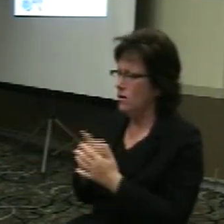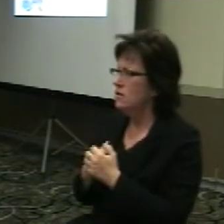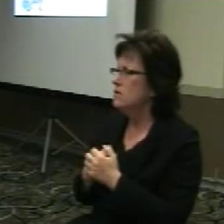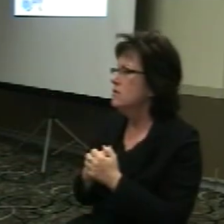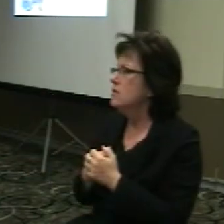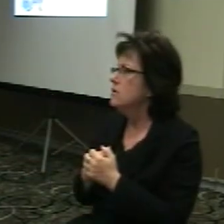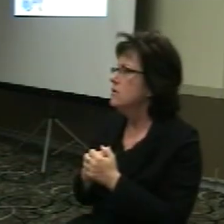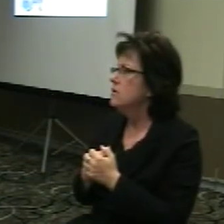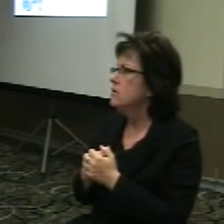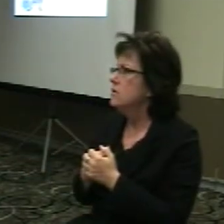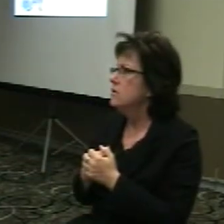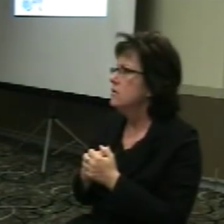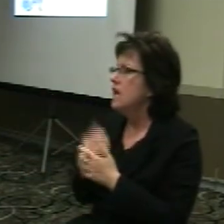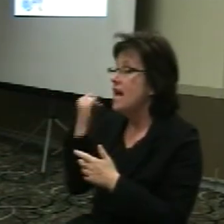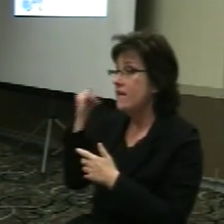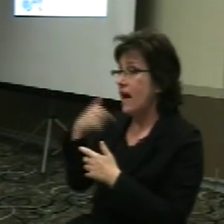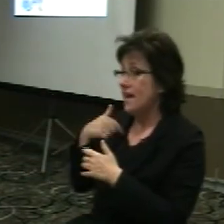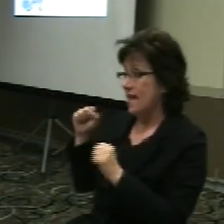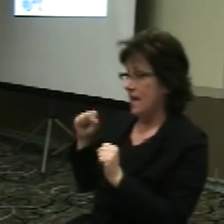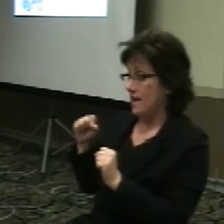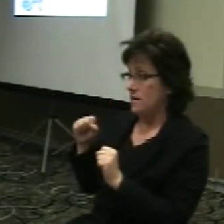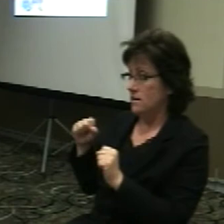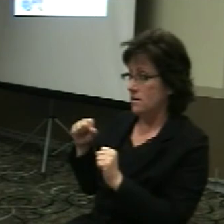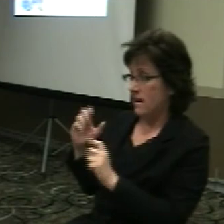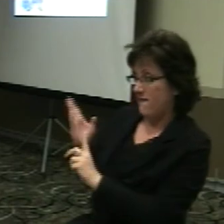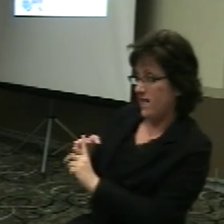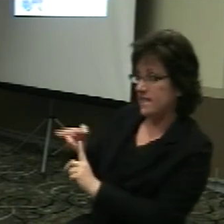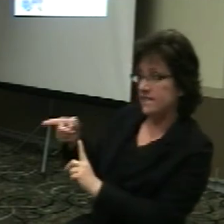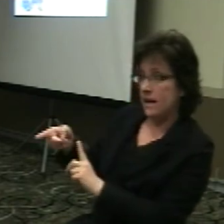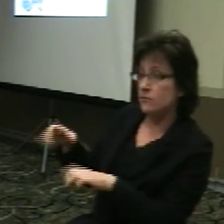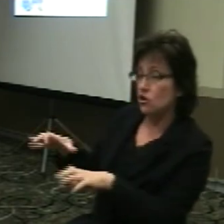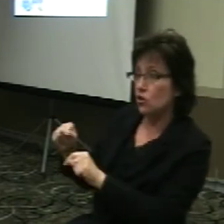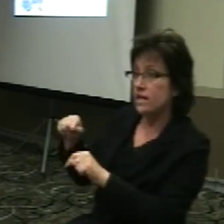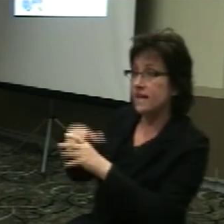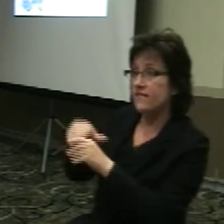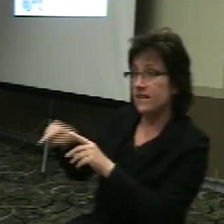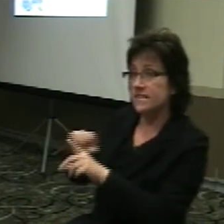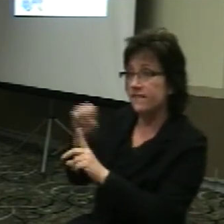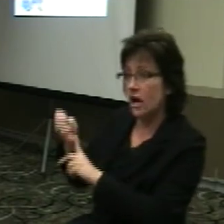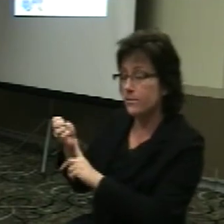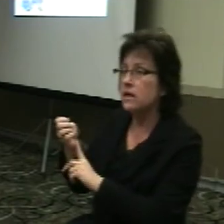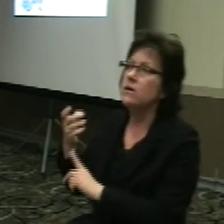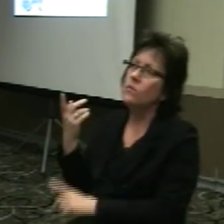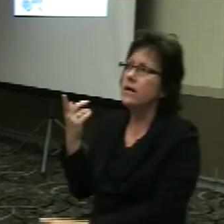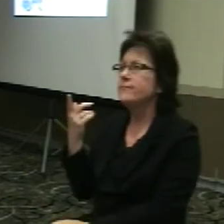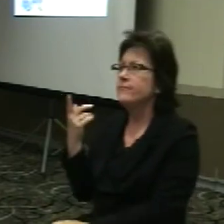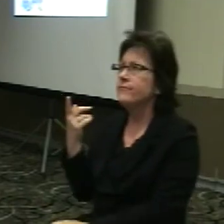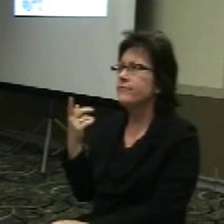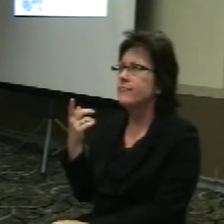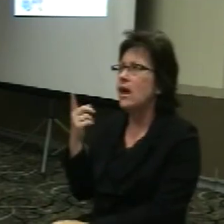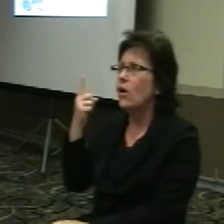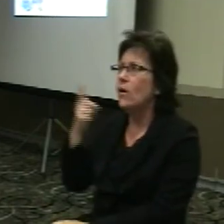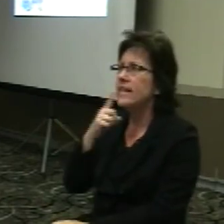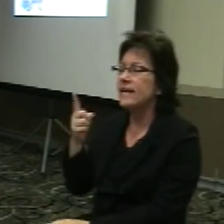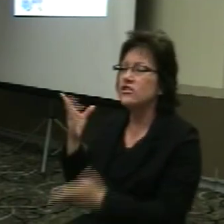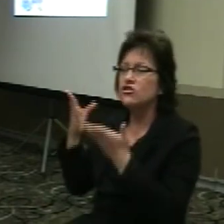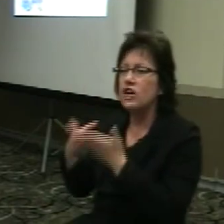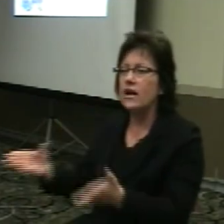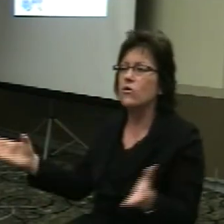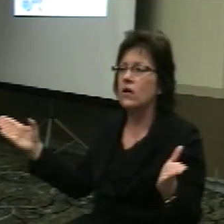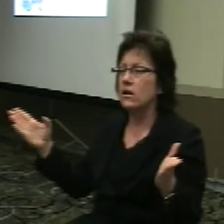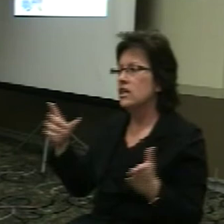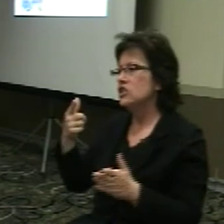get them to do it, for example, in this environment. I mean, there's two questions there. One is the fact of generalization. All